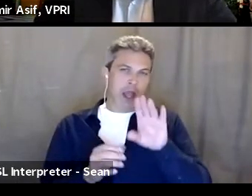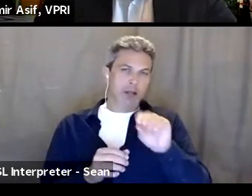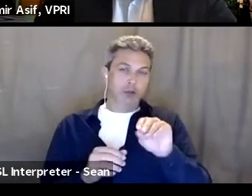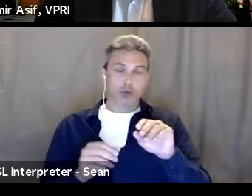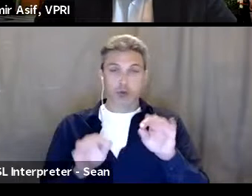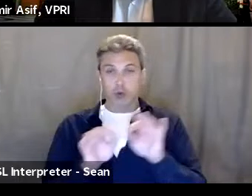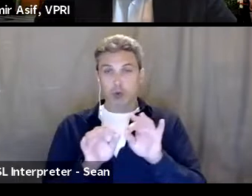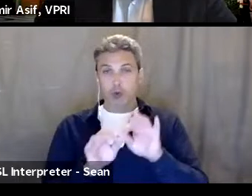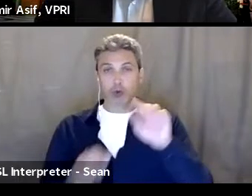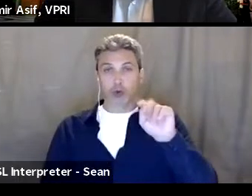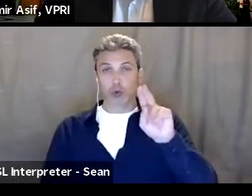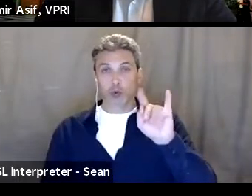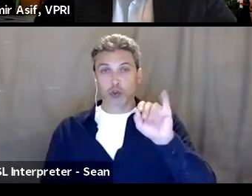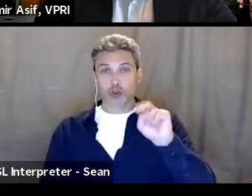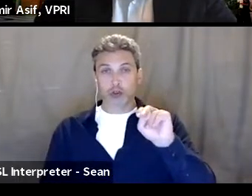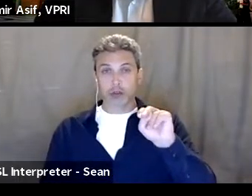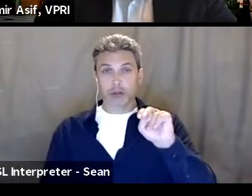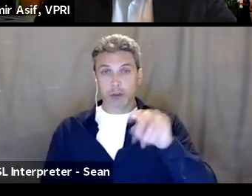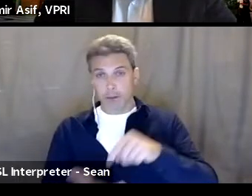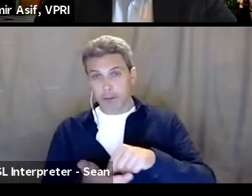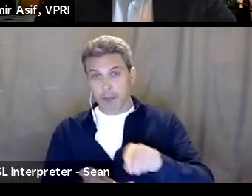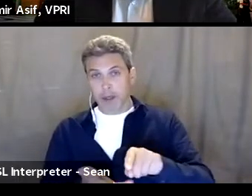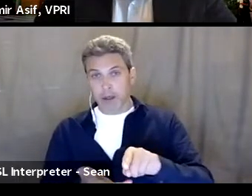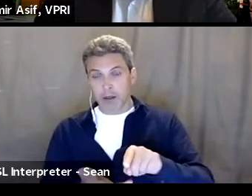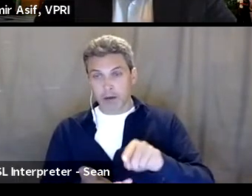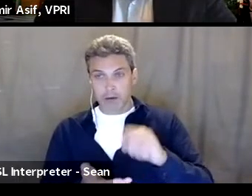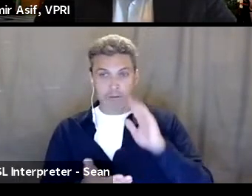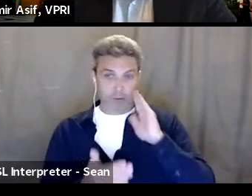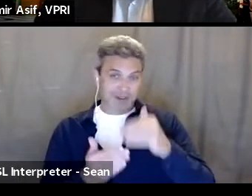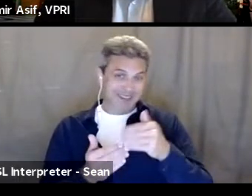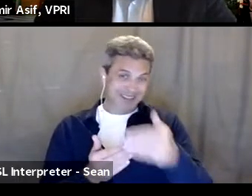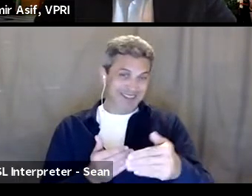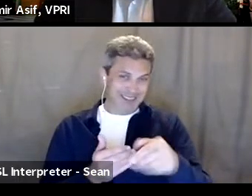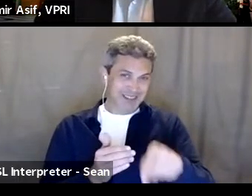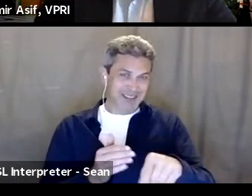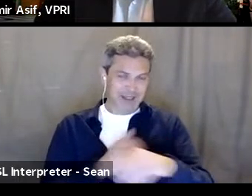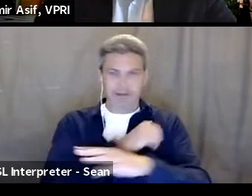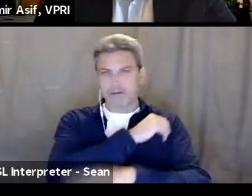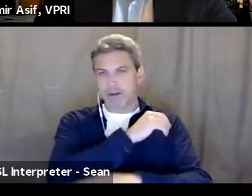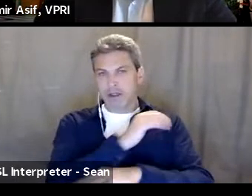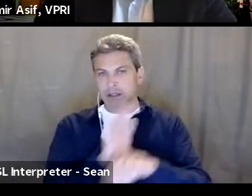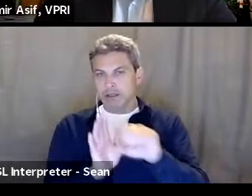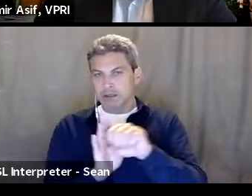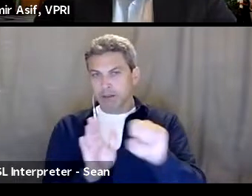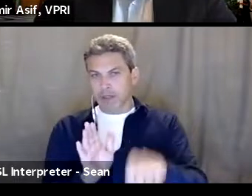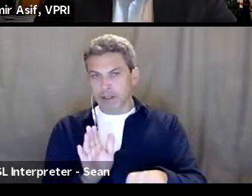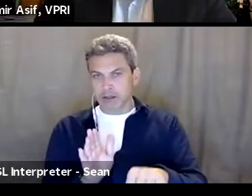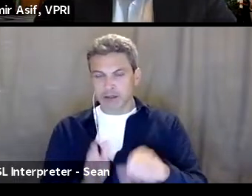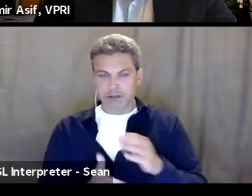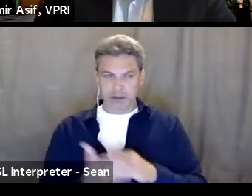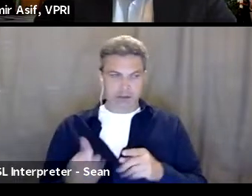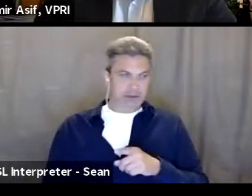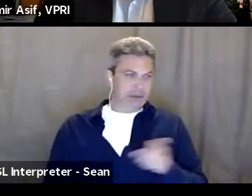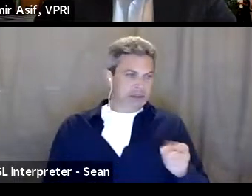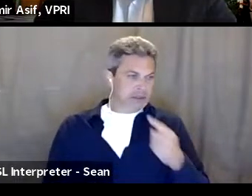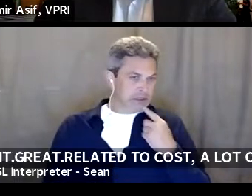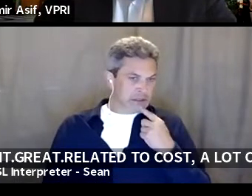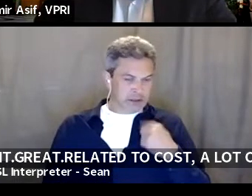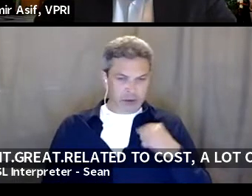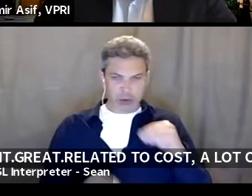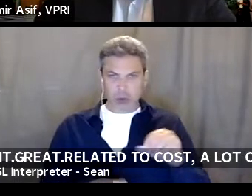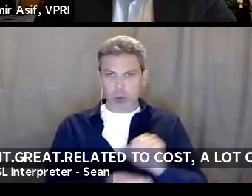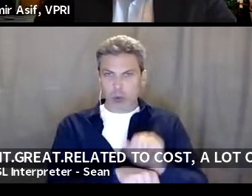the upcoming term. And a few people pointed out that they have lost summer income and incurred